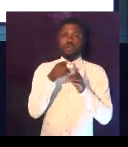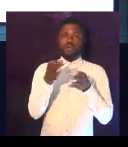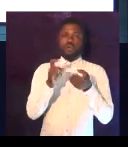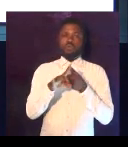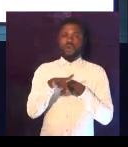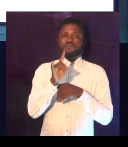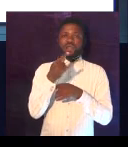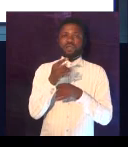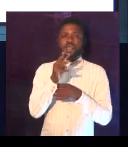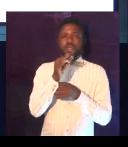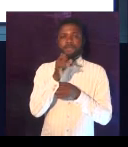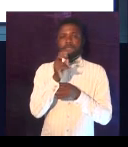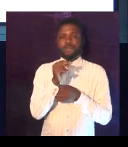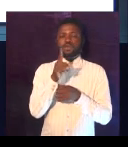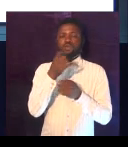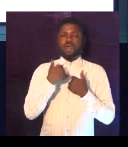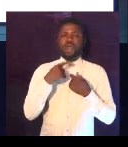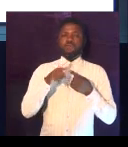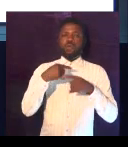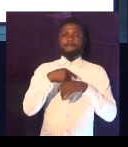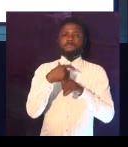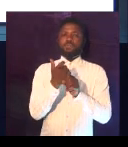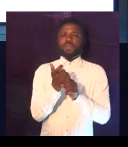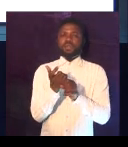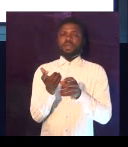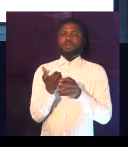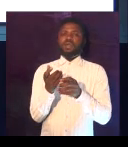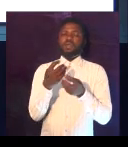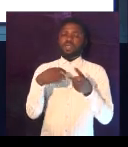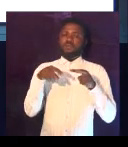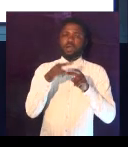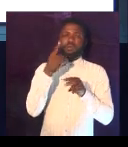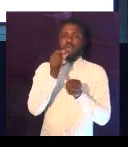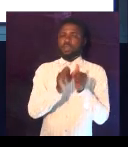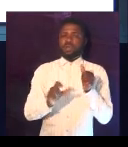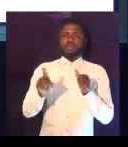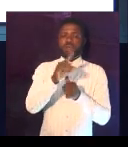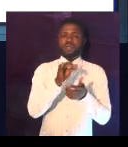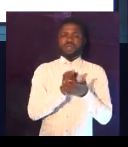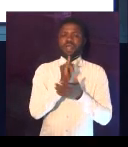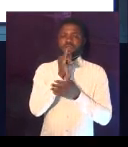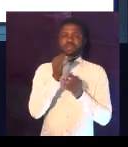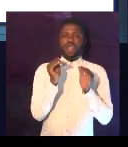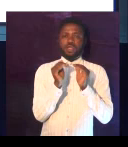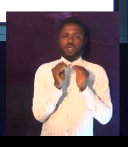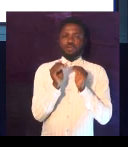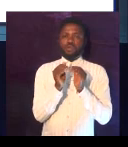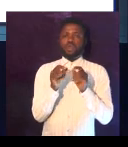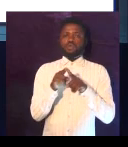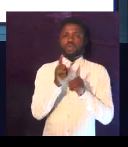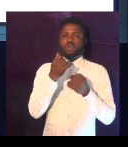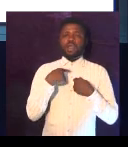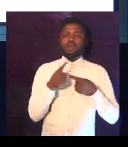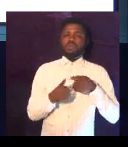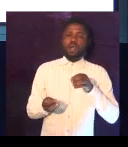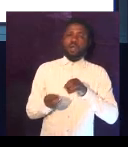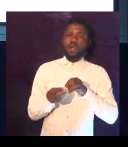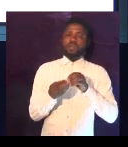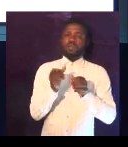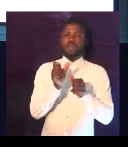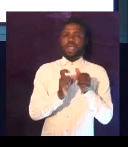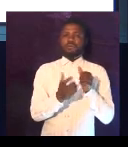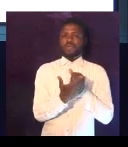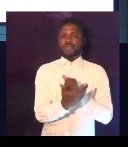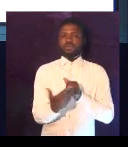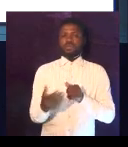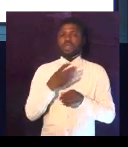unequal. But when you want to find the mean, you have to give a value for everybody that's equal. Okay, so you have to